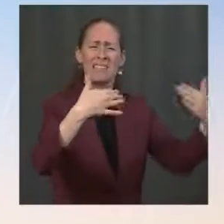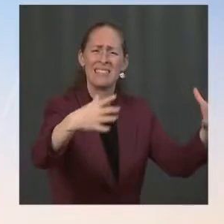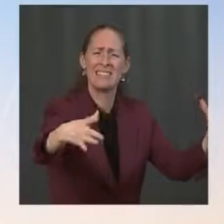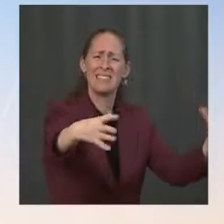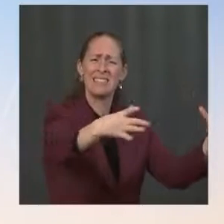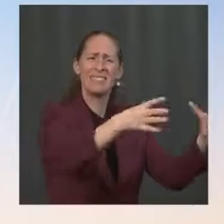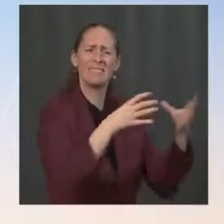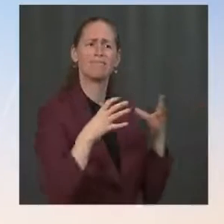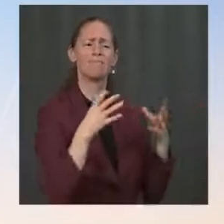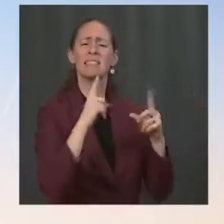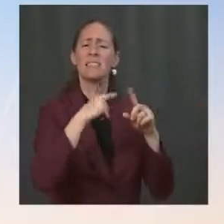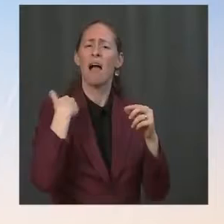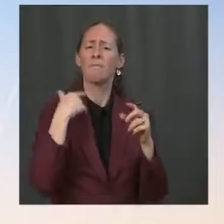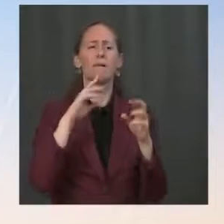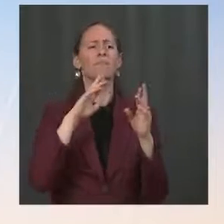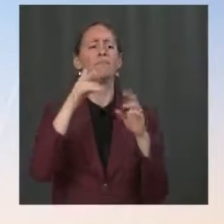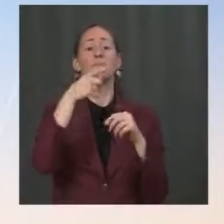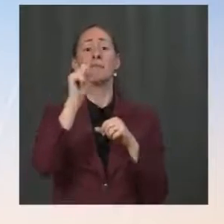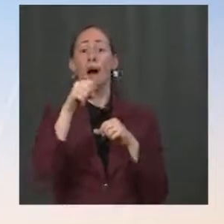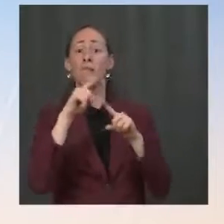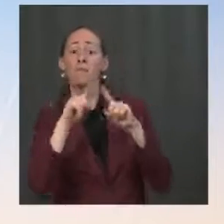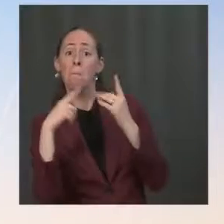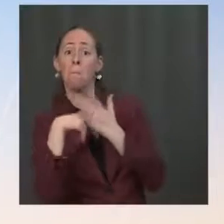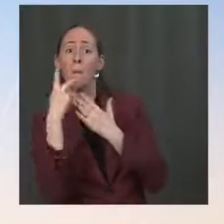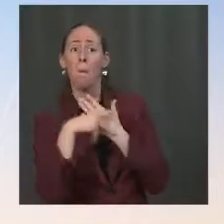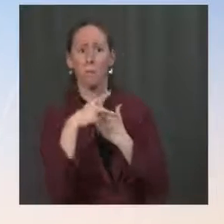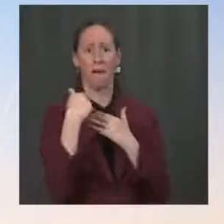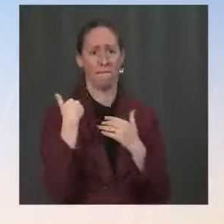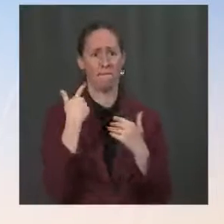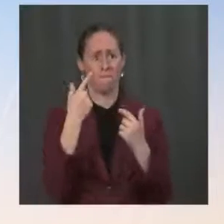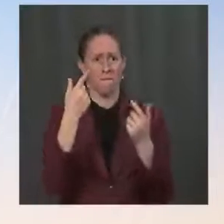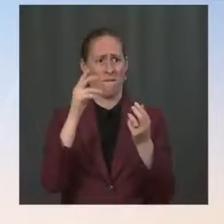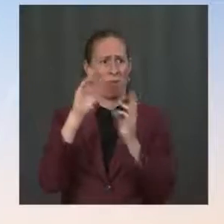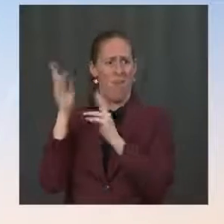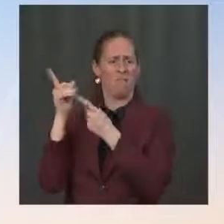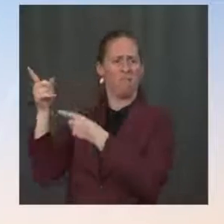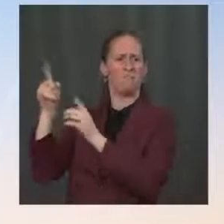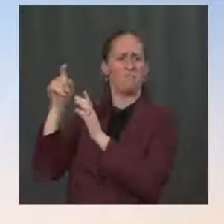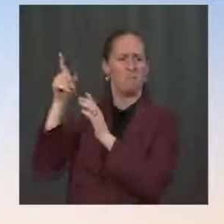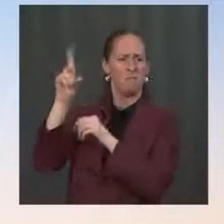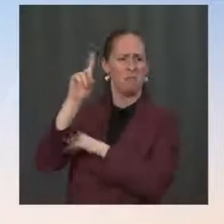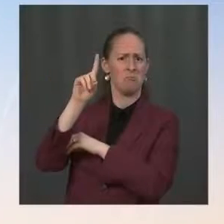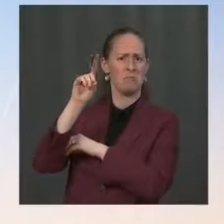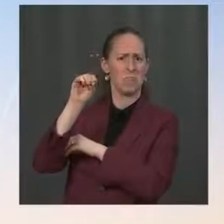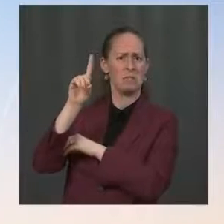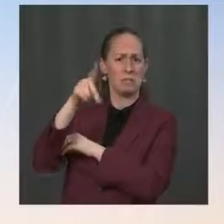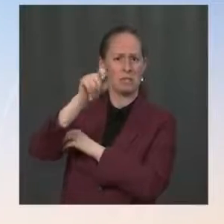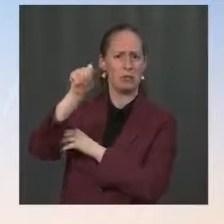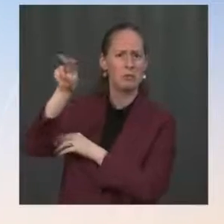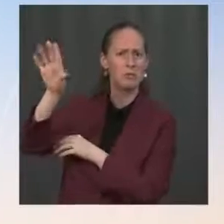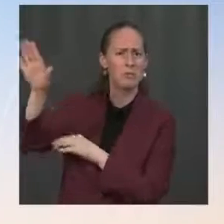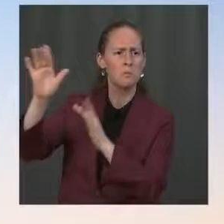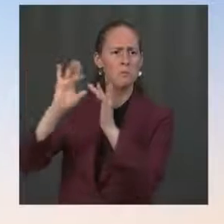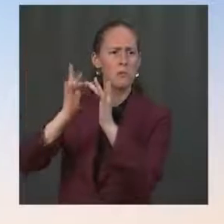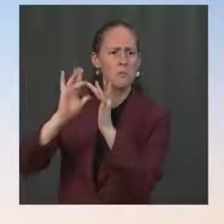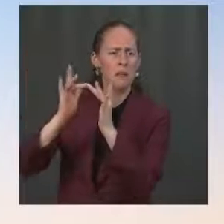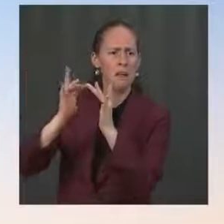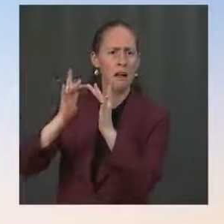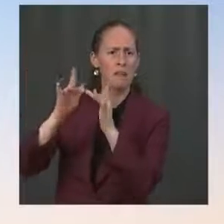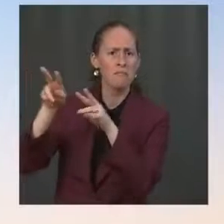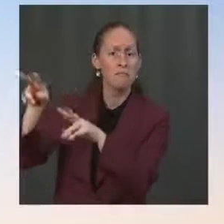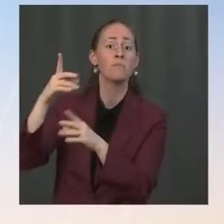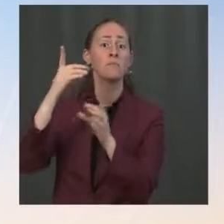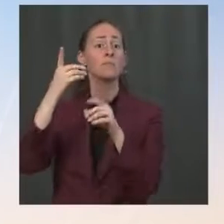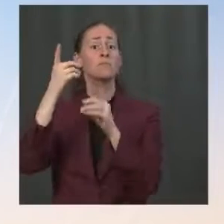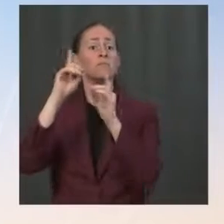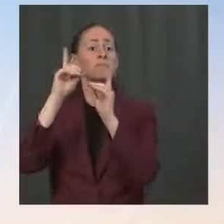have questions, information is available on the State Department website and the Department of Defense website. Go ahead. Thank you. Over 65 Democrats in Congress